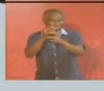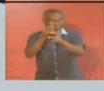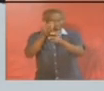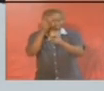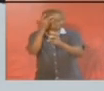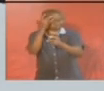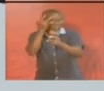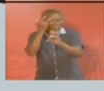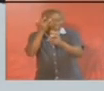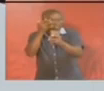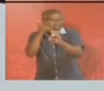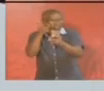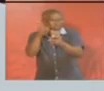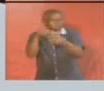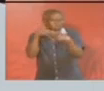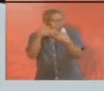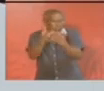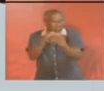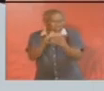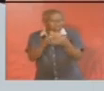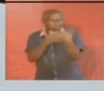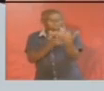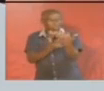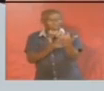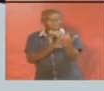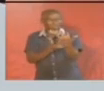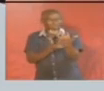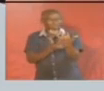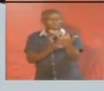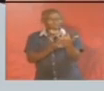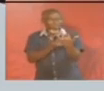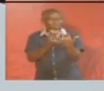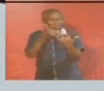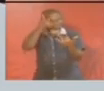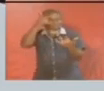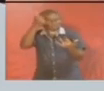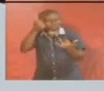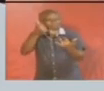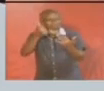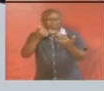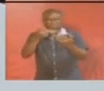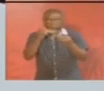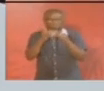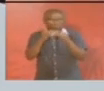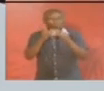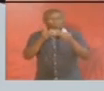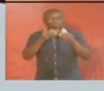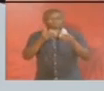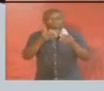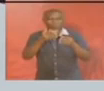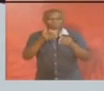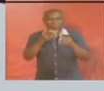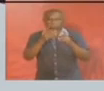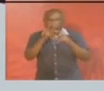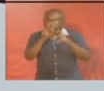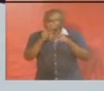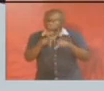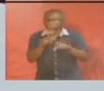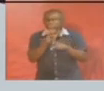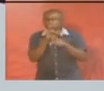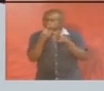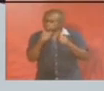and suspension, is out of an abundance of caution. And the CMO did give the statistics. So I will let him deal with that.